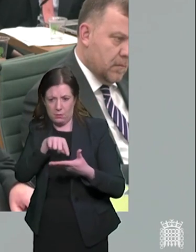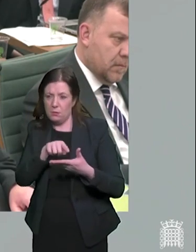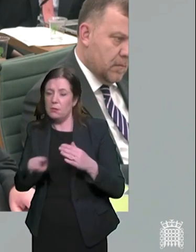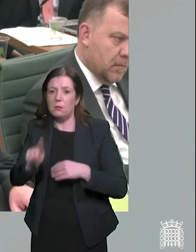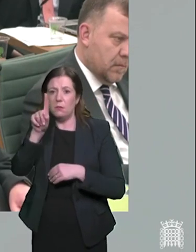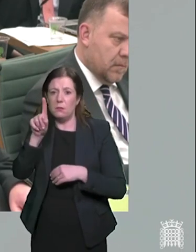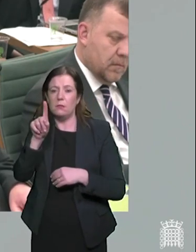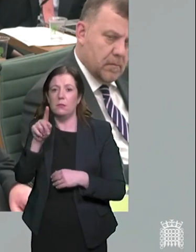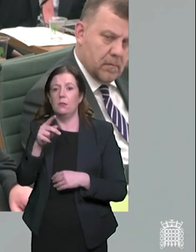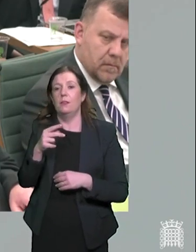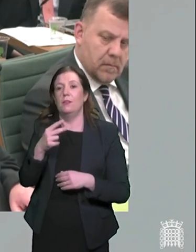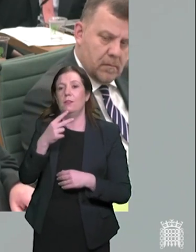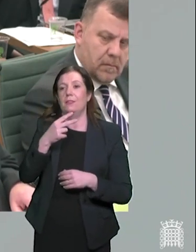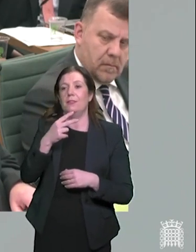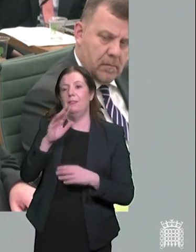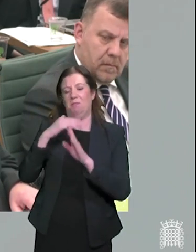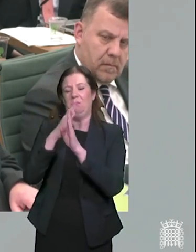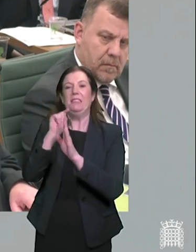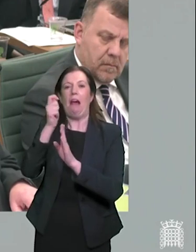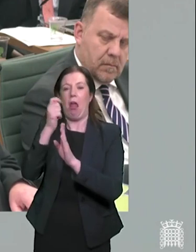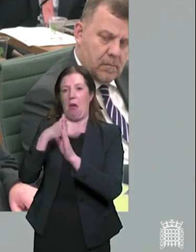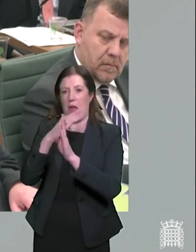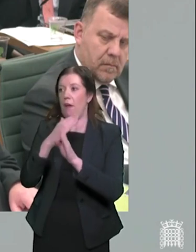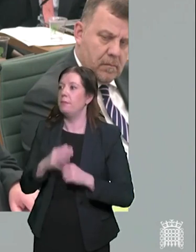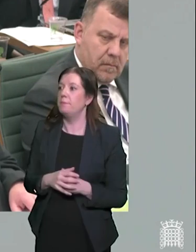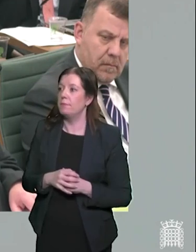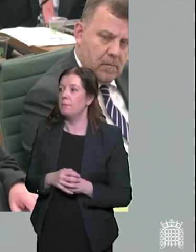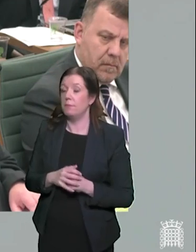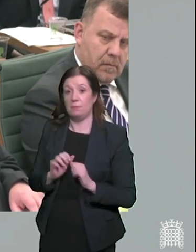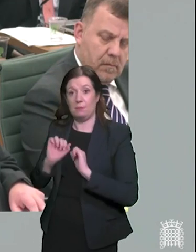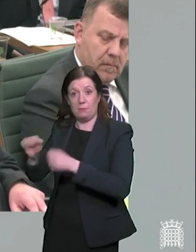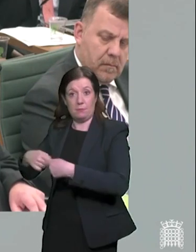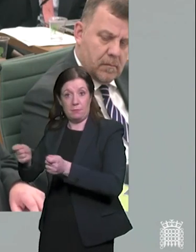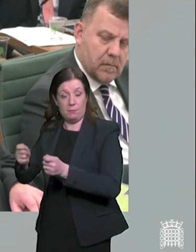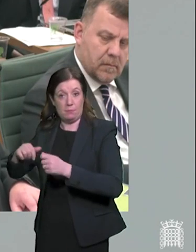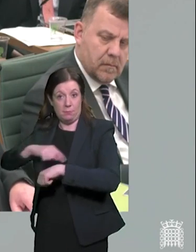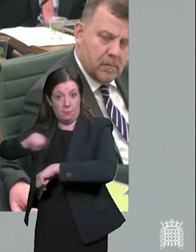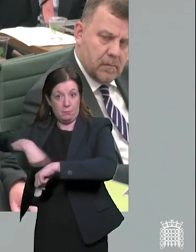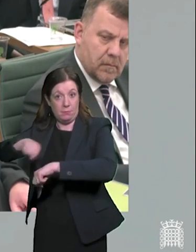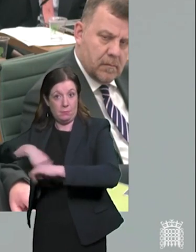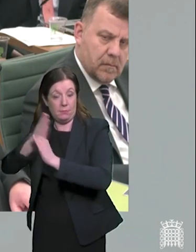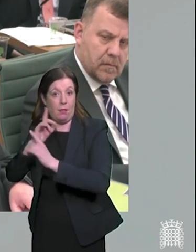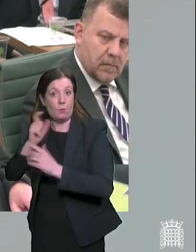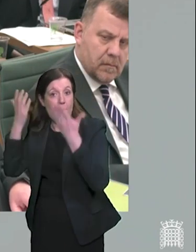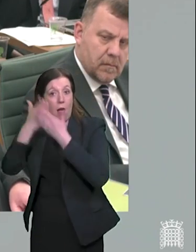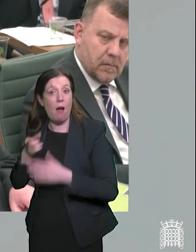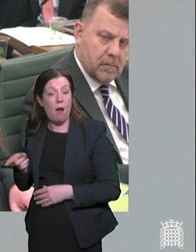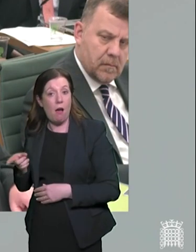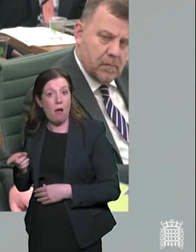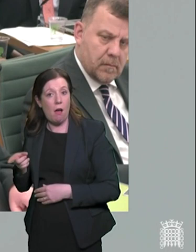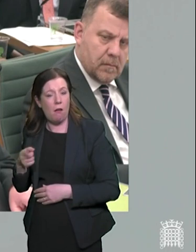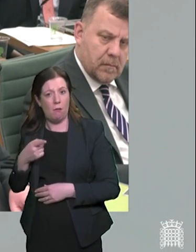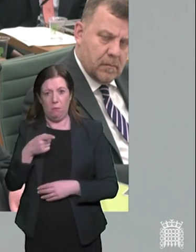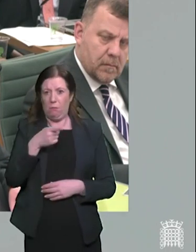at 21:58. Apparently the gathering went on until after midnight. Is your evidence that you did not see